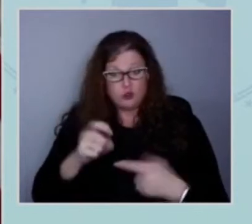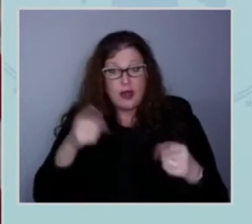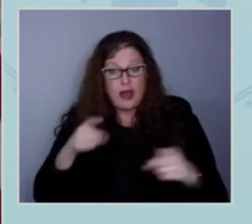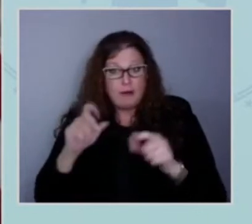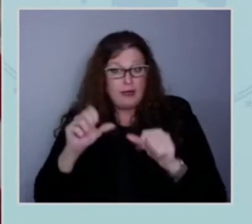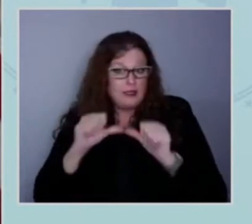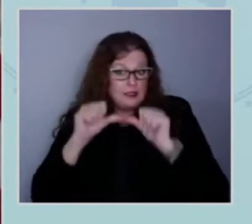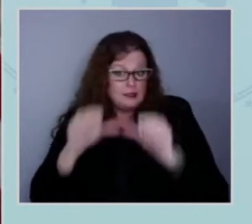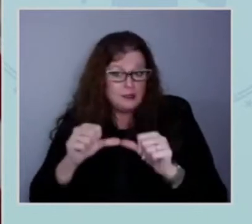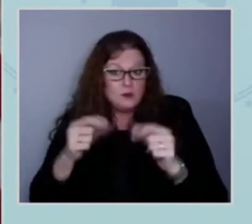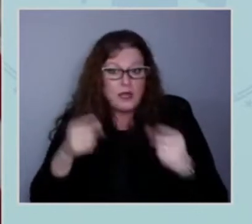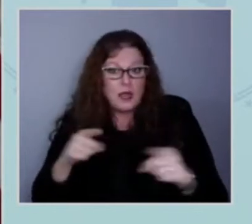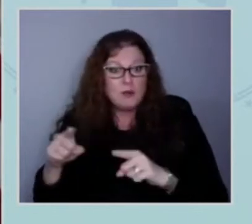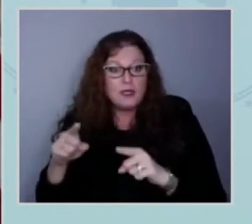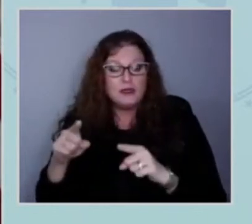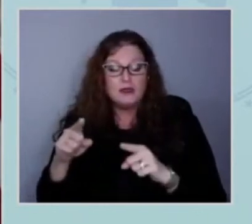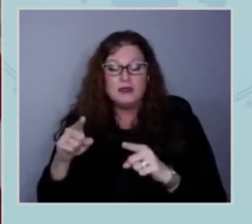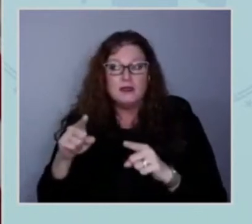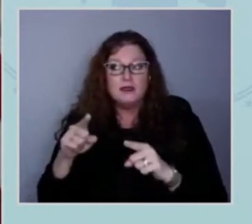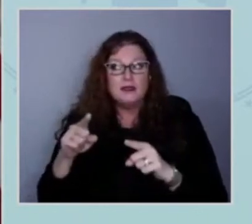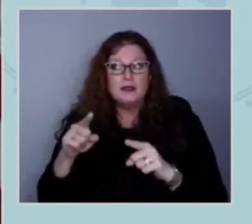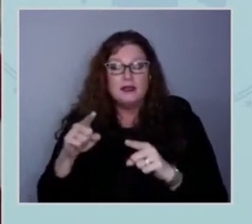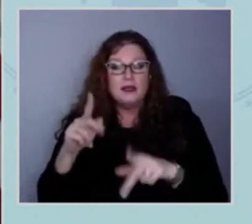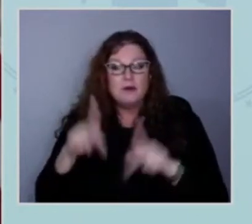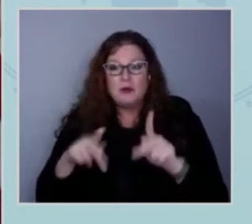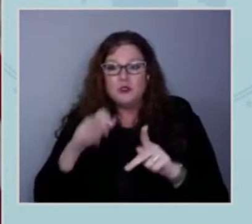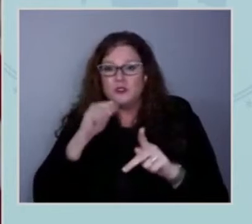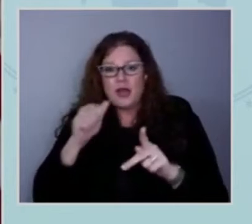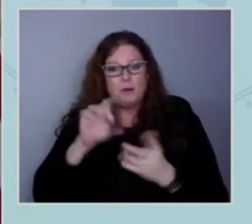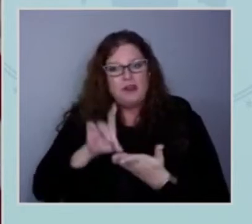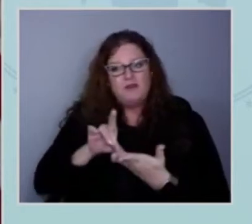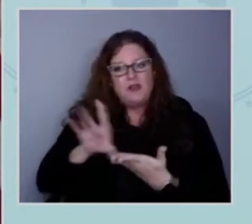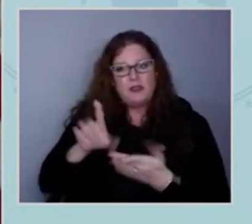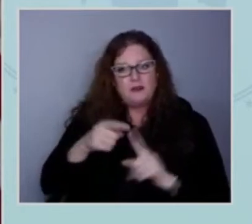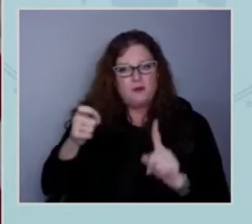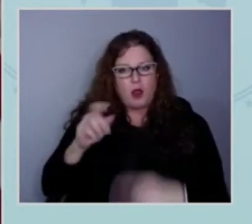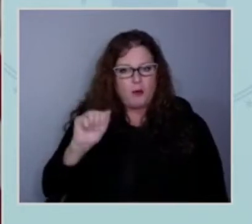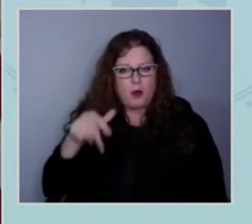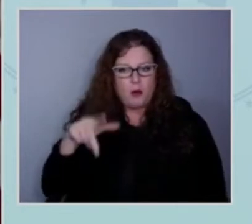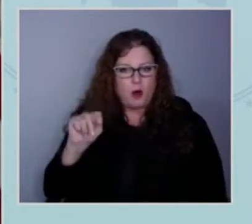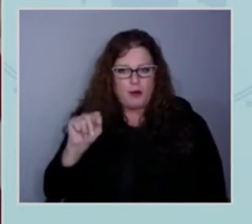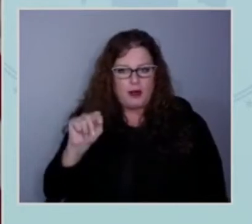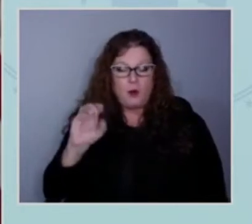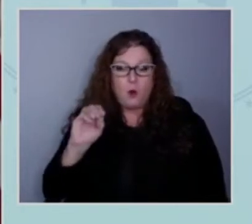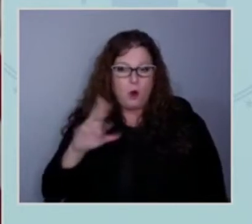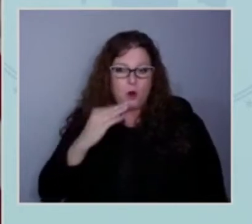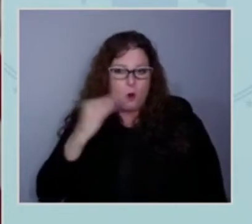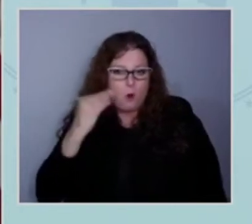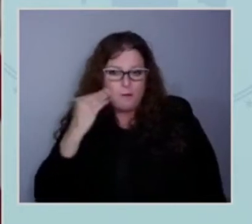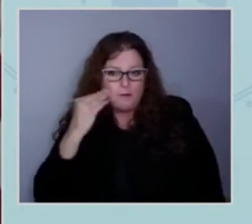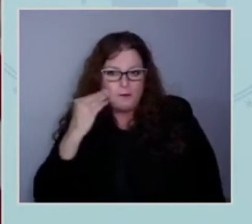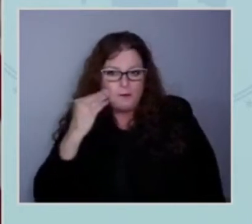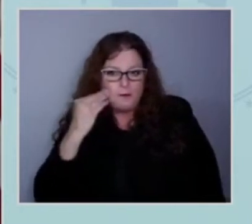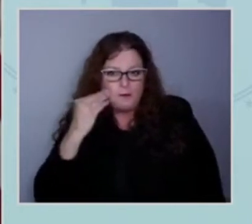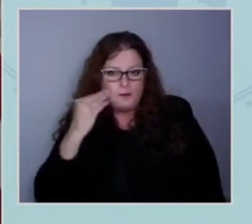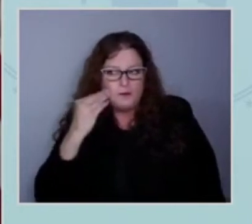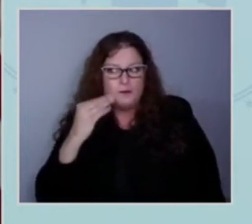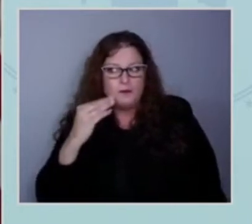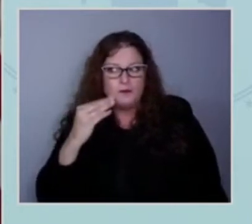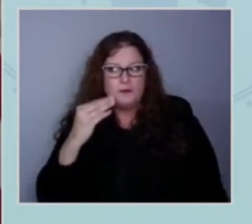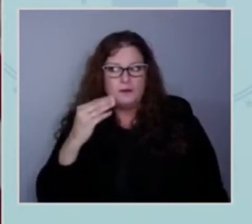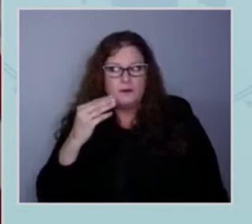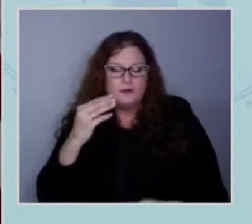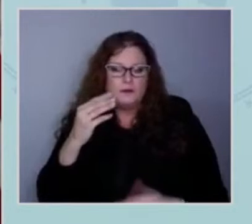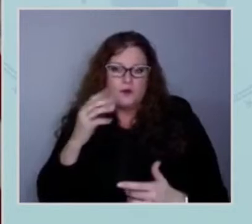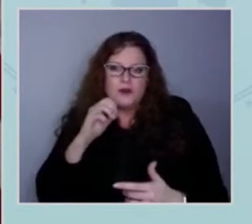One of the things that we think should happen and continue is that no one should be evicted from their